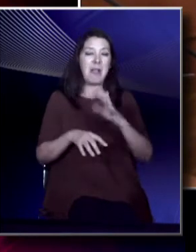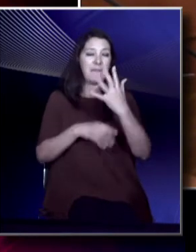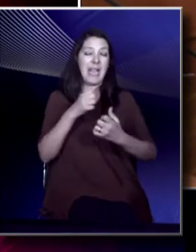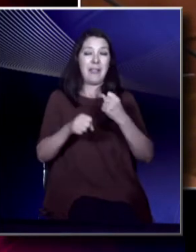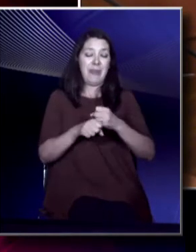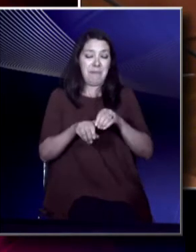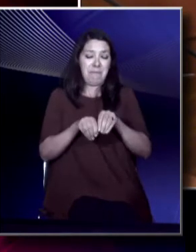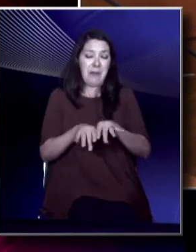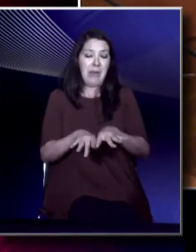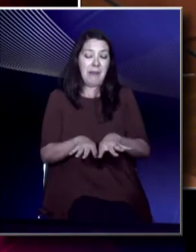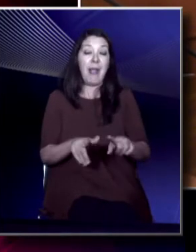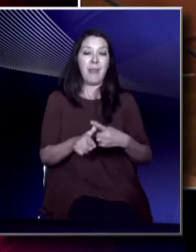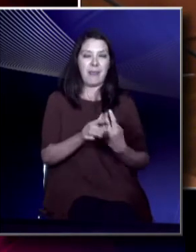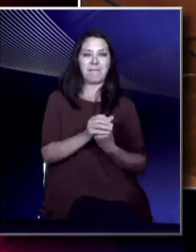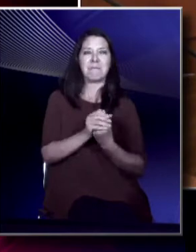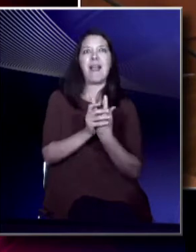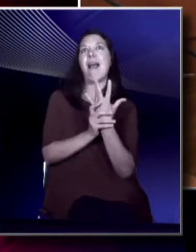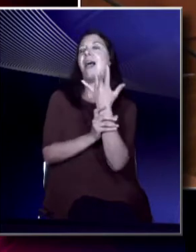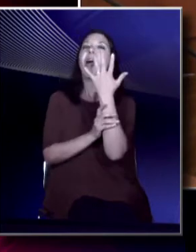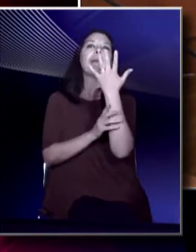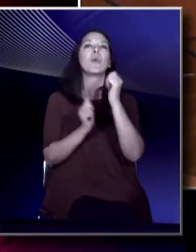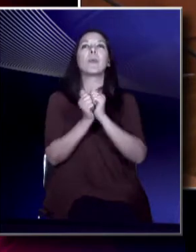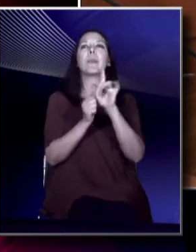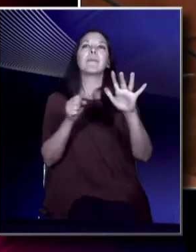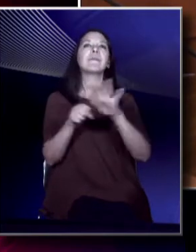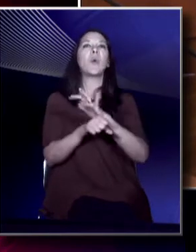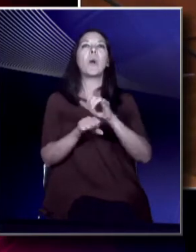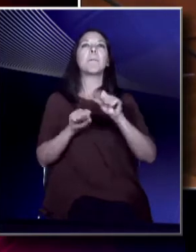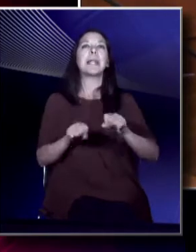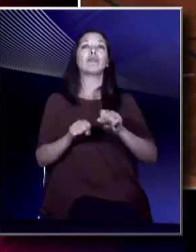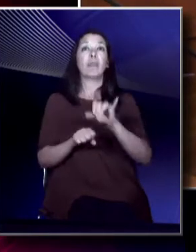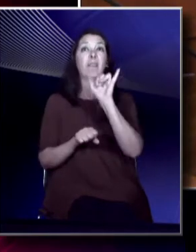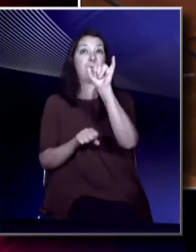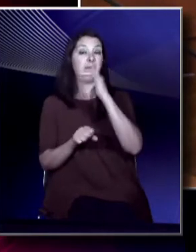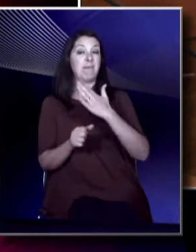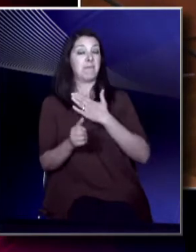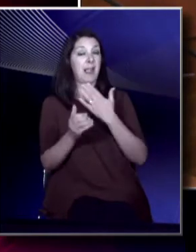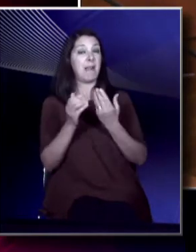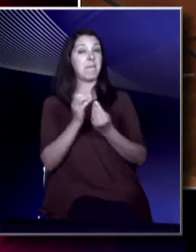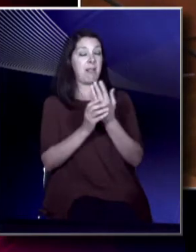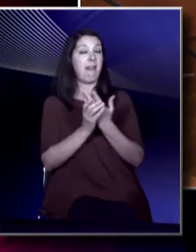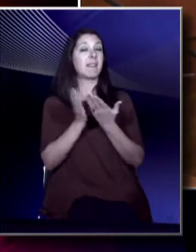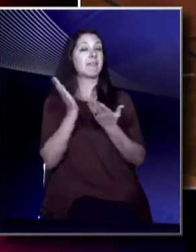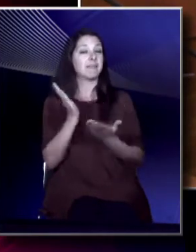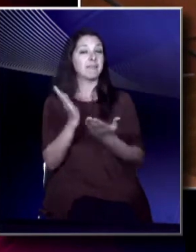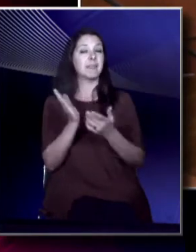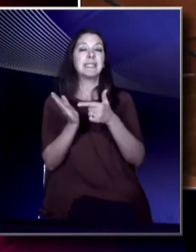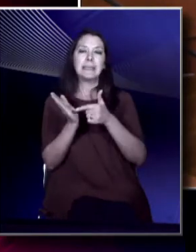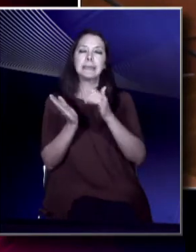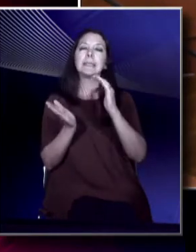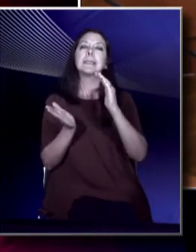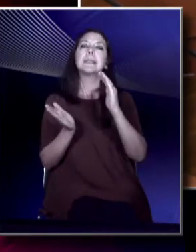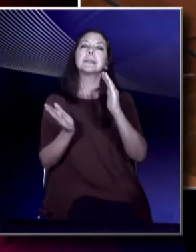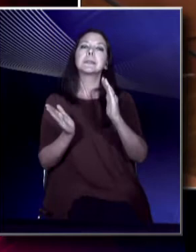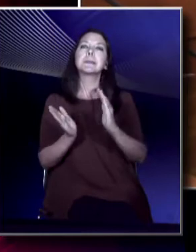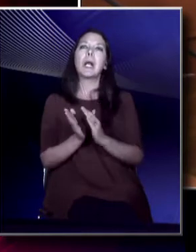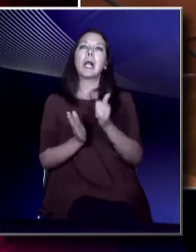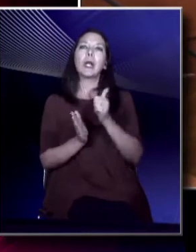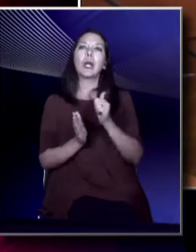growing to its full potential. Here's my bamboo plant. It's much smaller than it was in